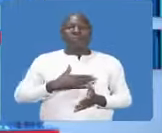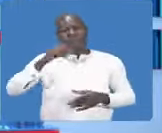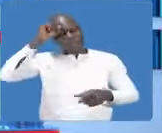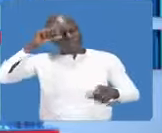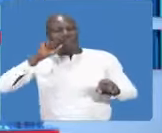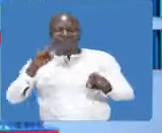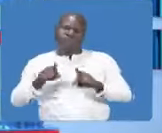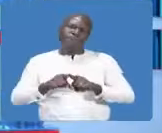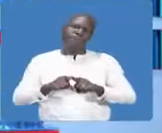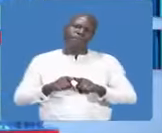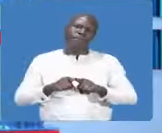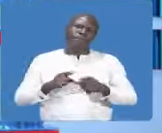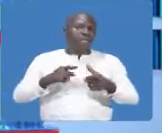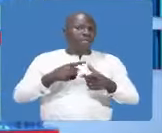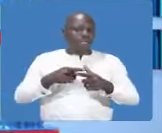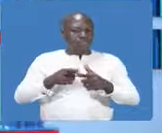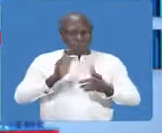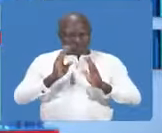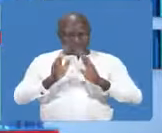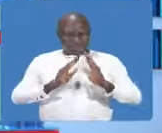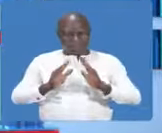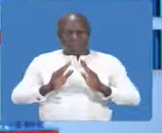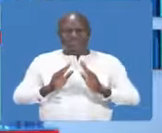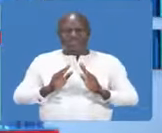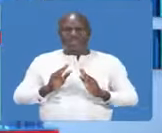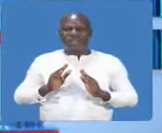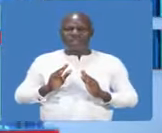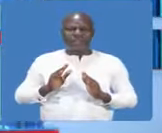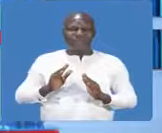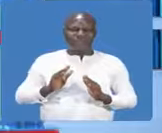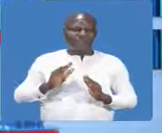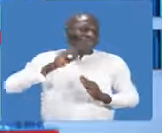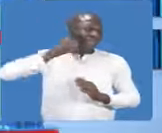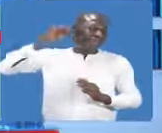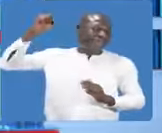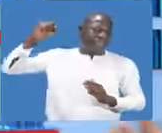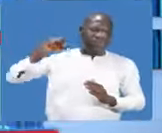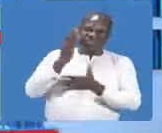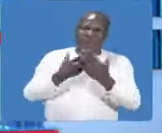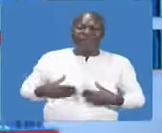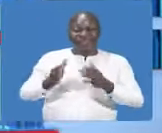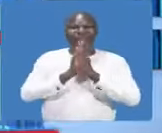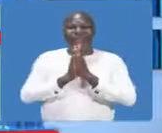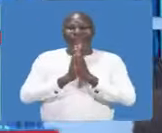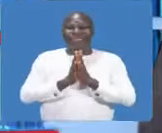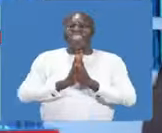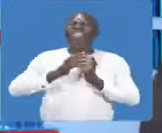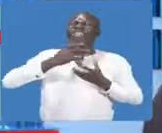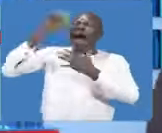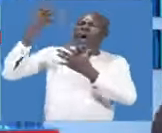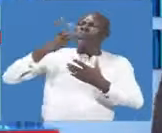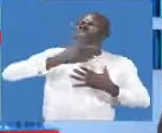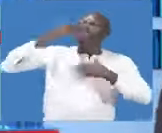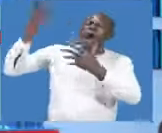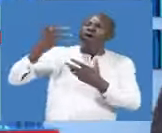adofo. Let's now talk about excessive noise. Obi a wo bom pa ye no wo tie tiem